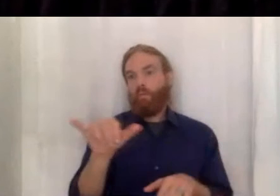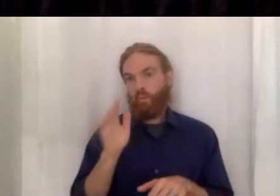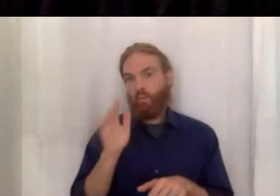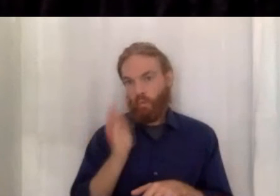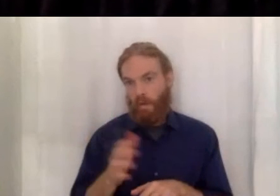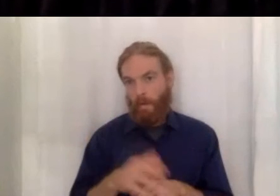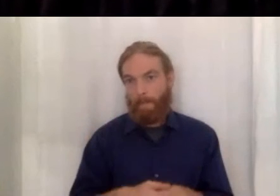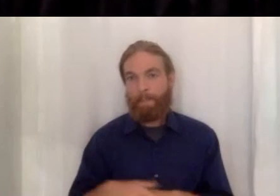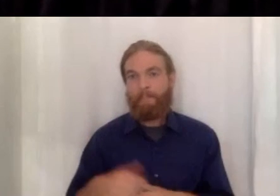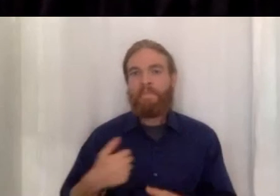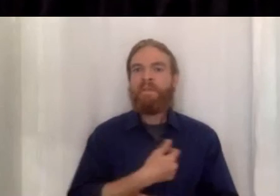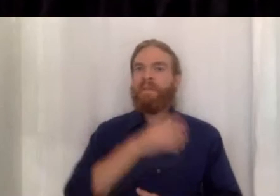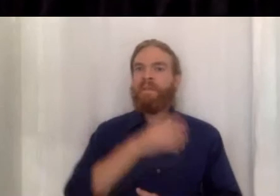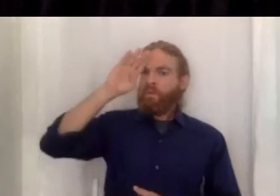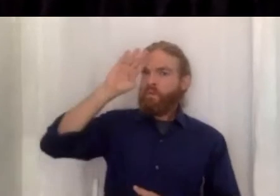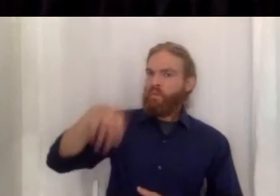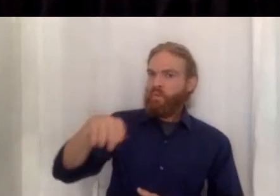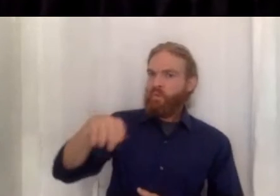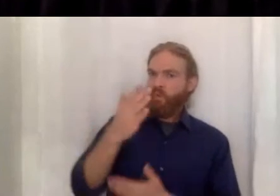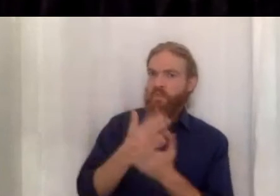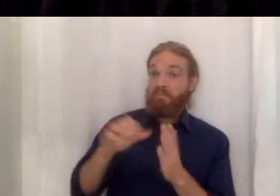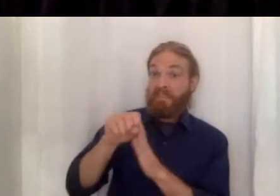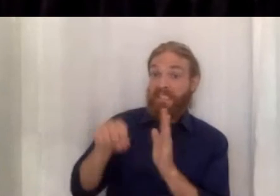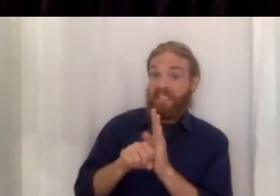been experiencing